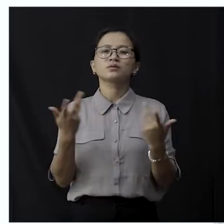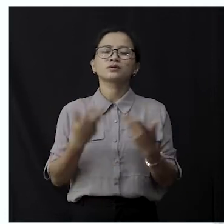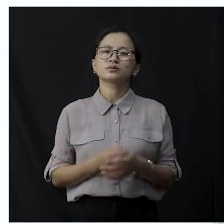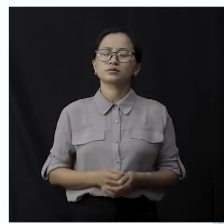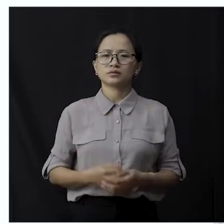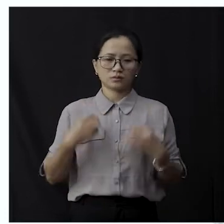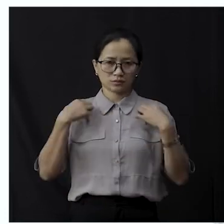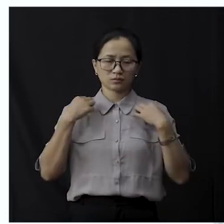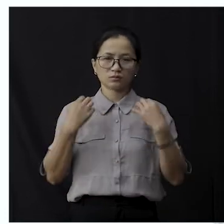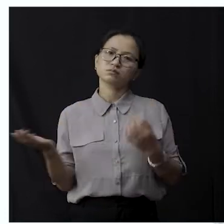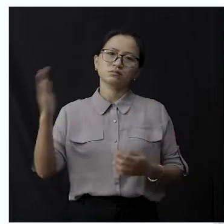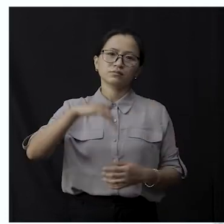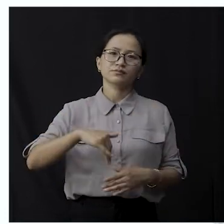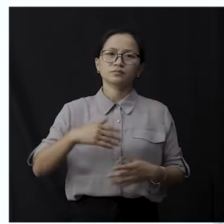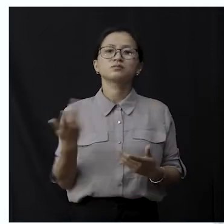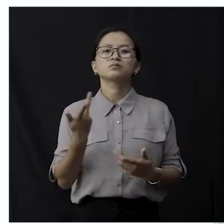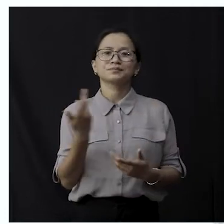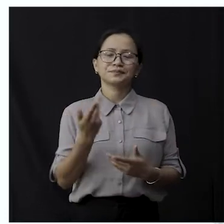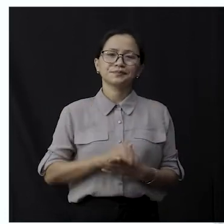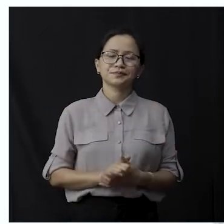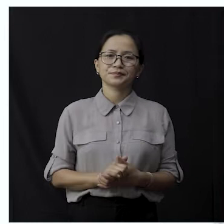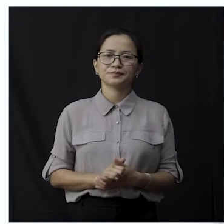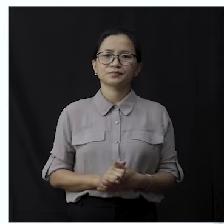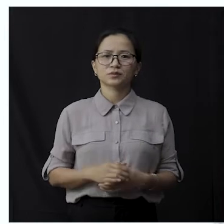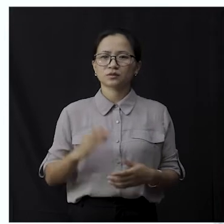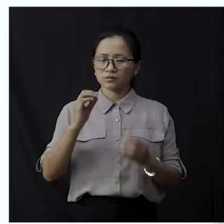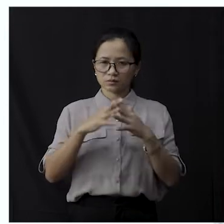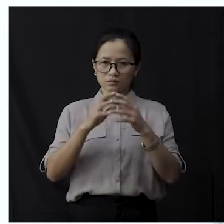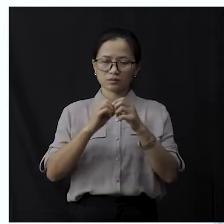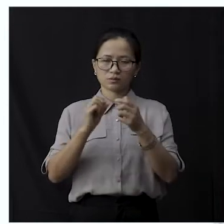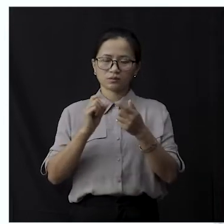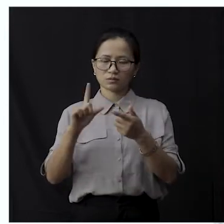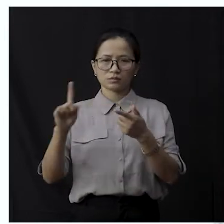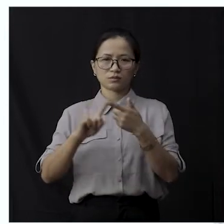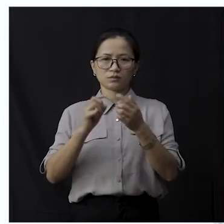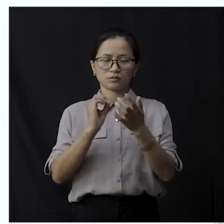come from, right? Where does the woolen clothes come from?